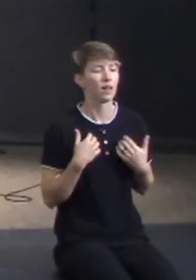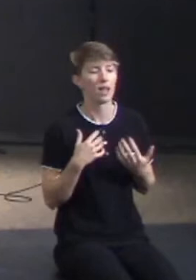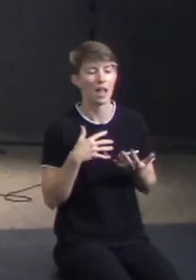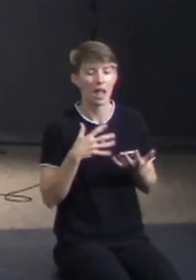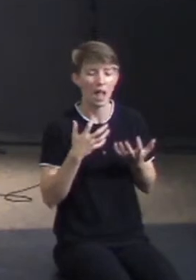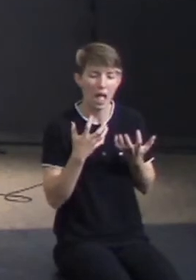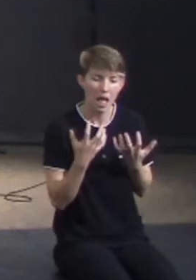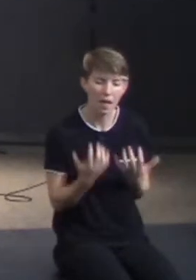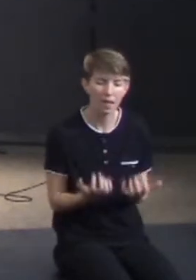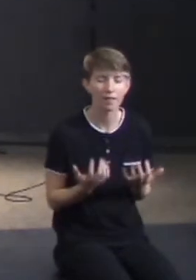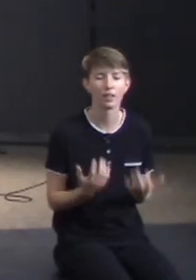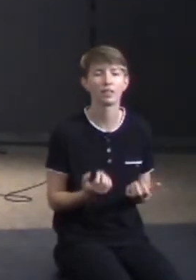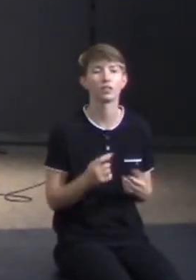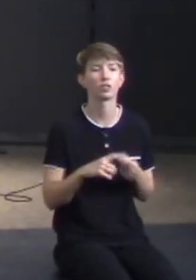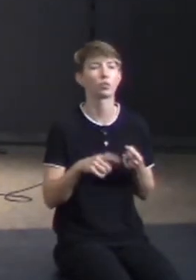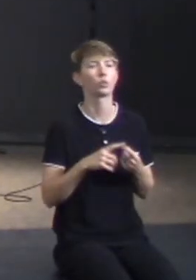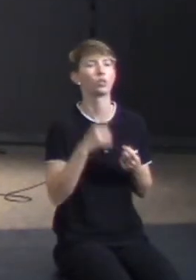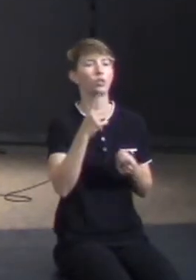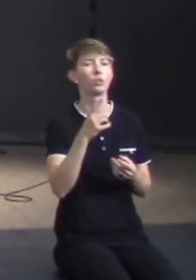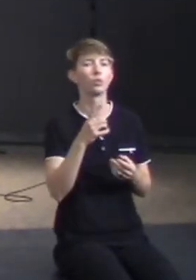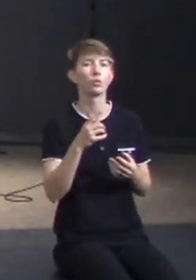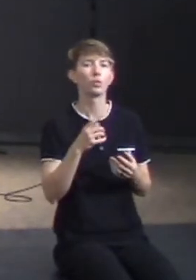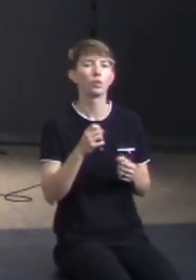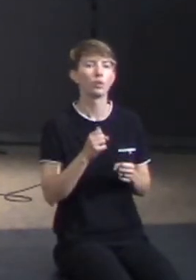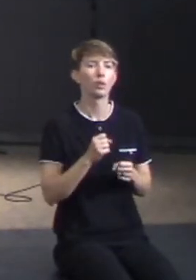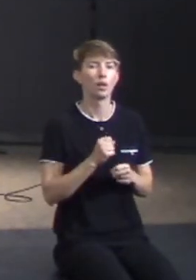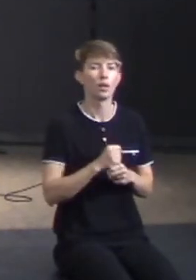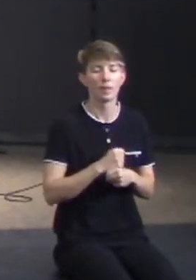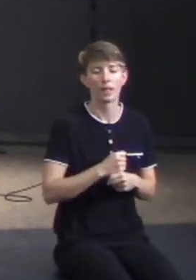goals and now you kind of go, is this it?